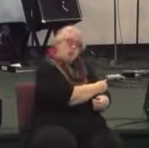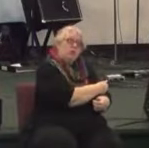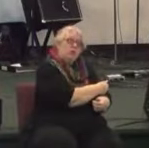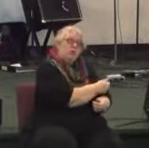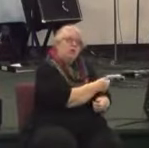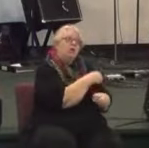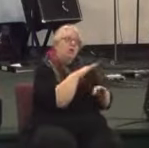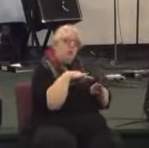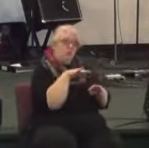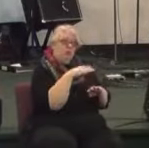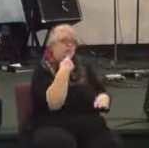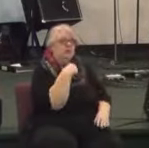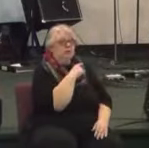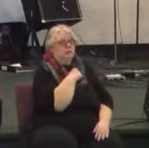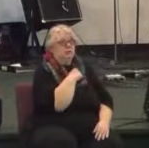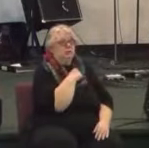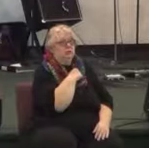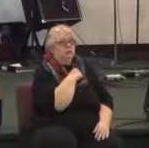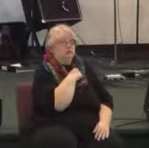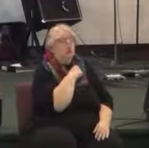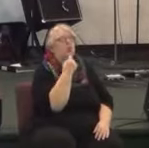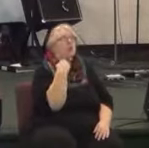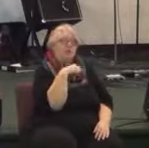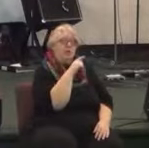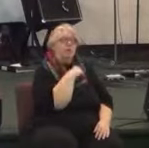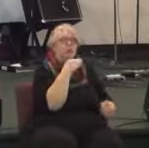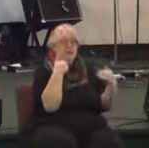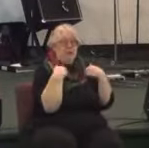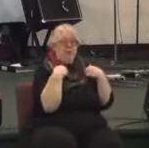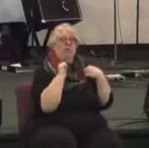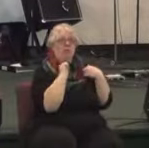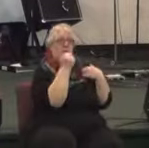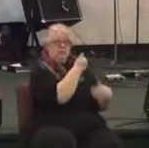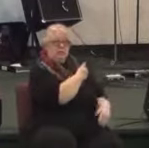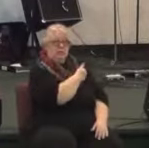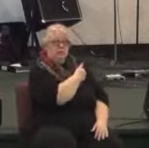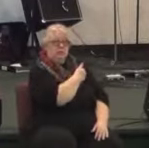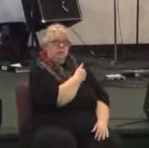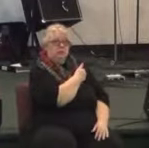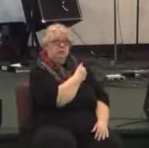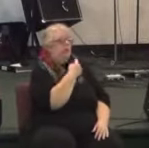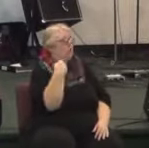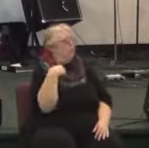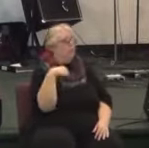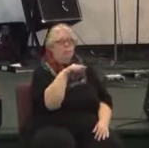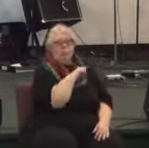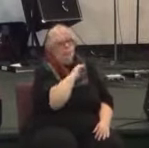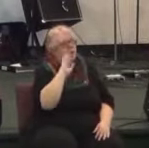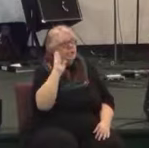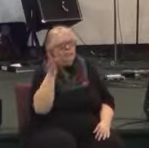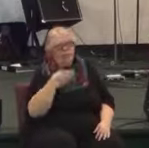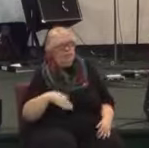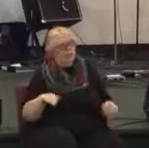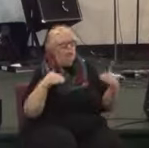We never can get enough power. I don't know about you all, but when we've gotten in a place, even